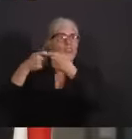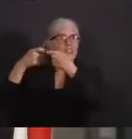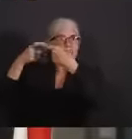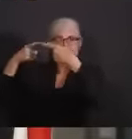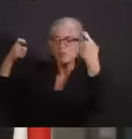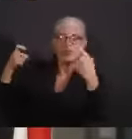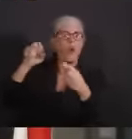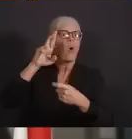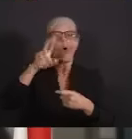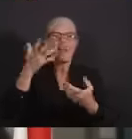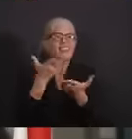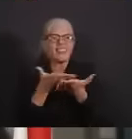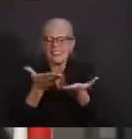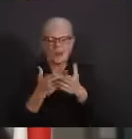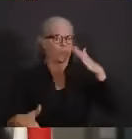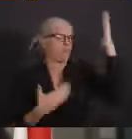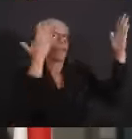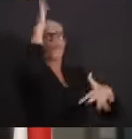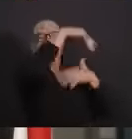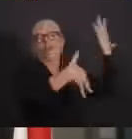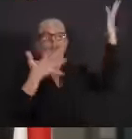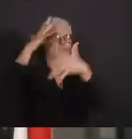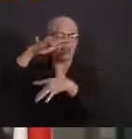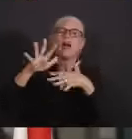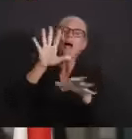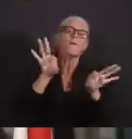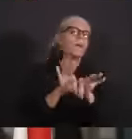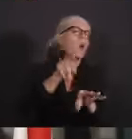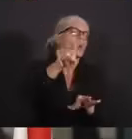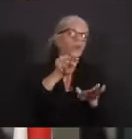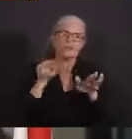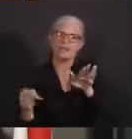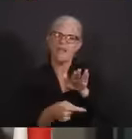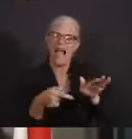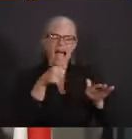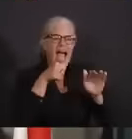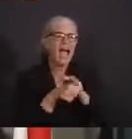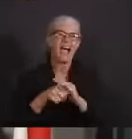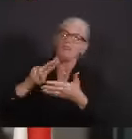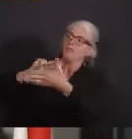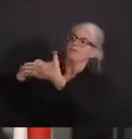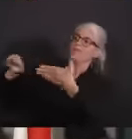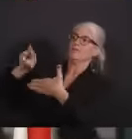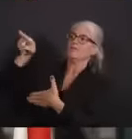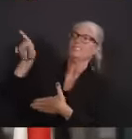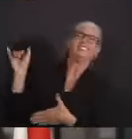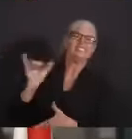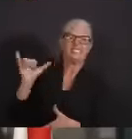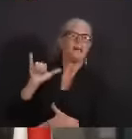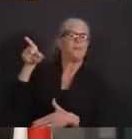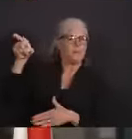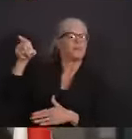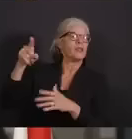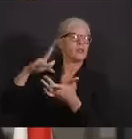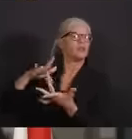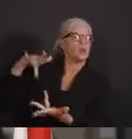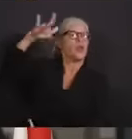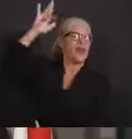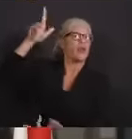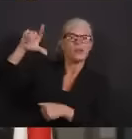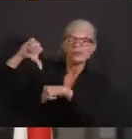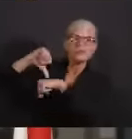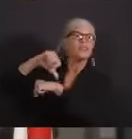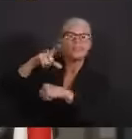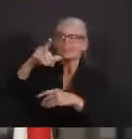seek shelter immediately and treat it as if it's a tornado. Protect yourself from flying debris by putting household items such as pillows,